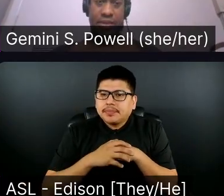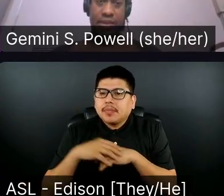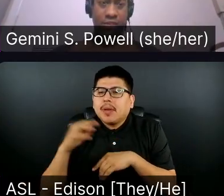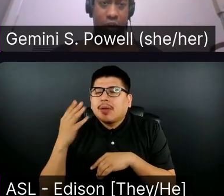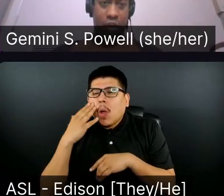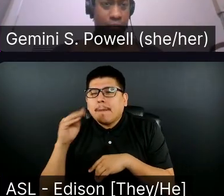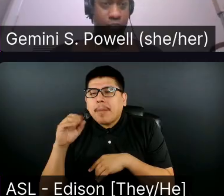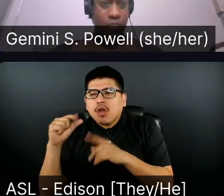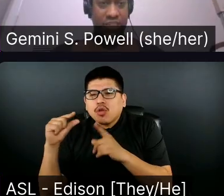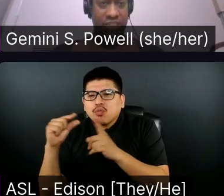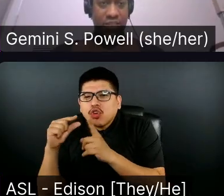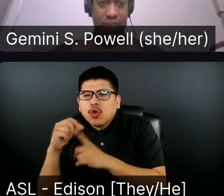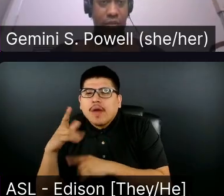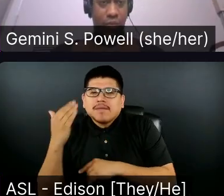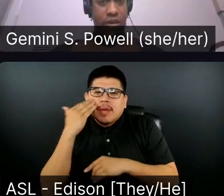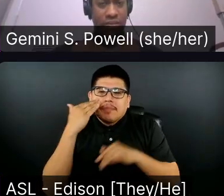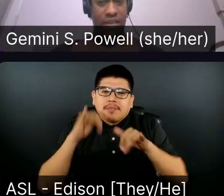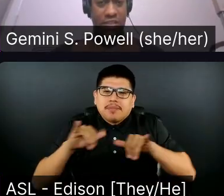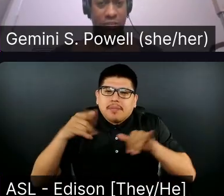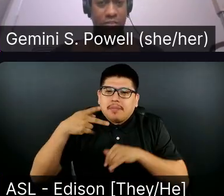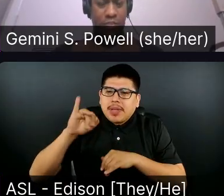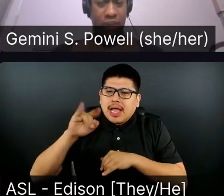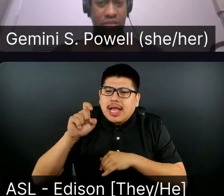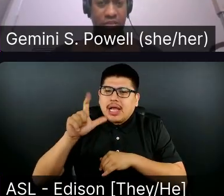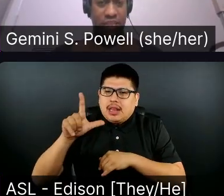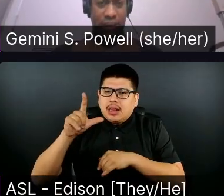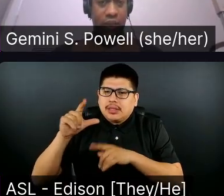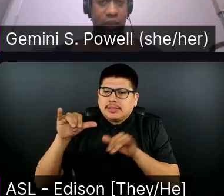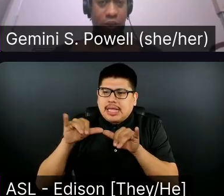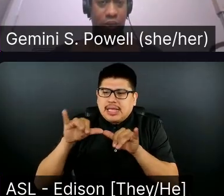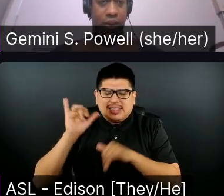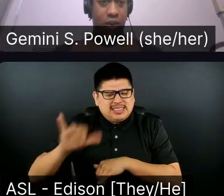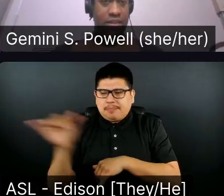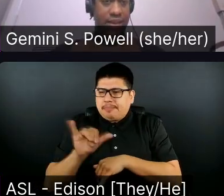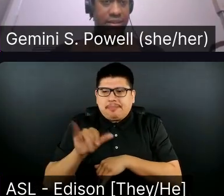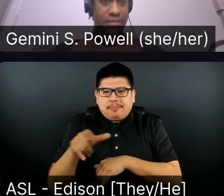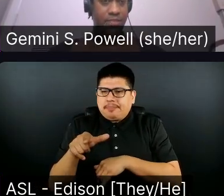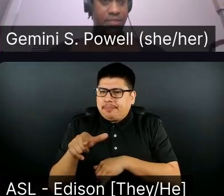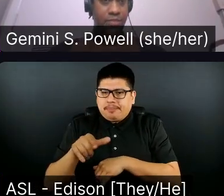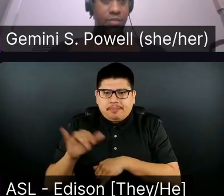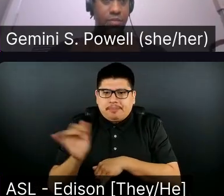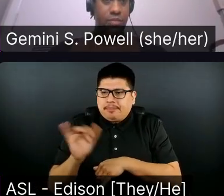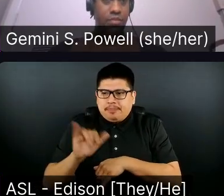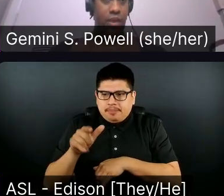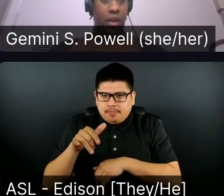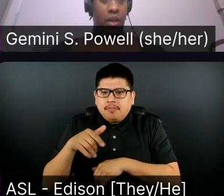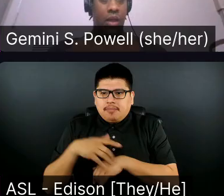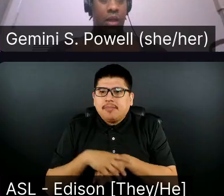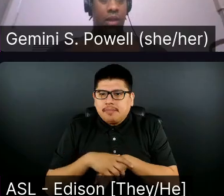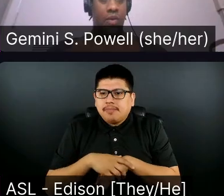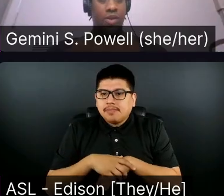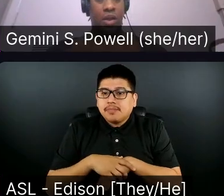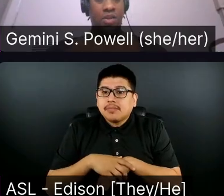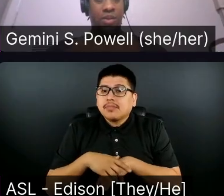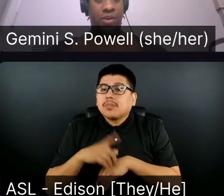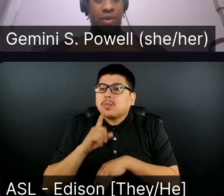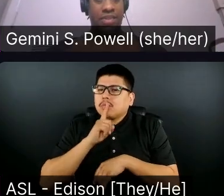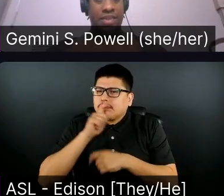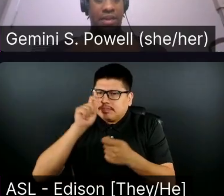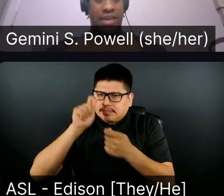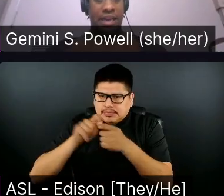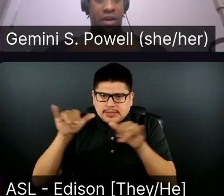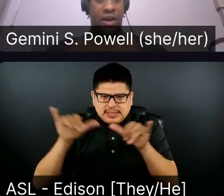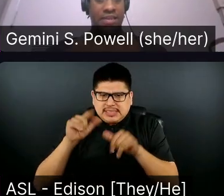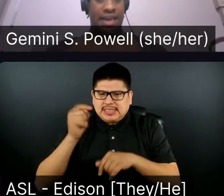size, these are essentially real size pixels that create our text. What you'll also